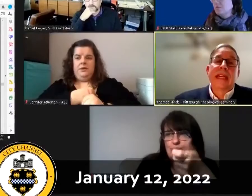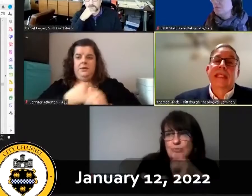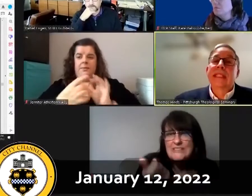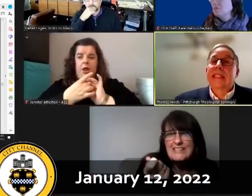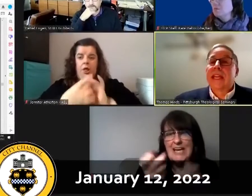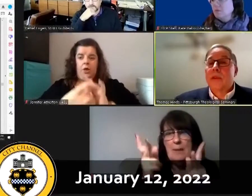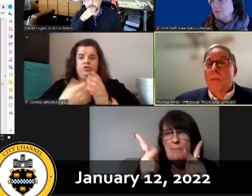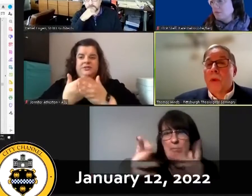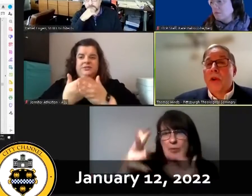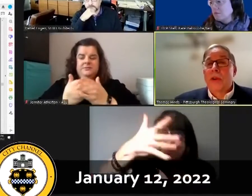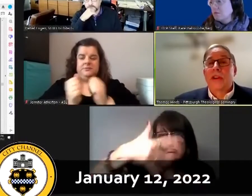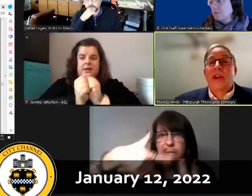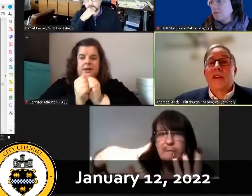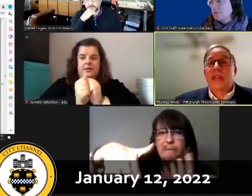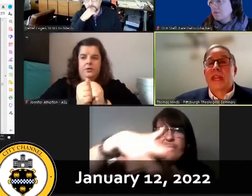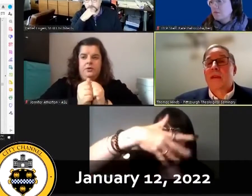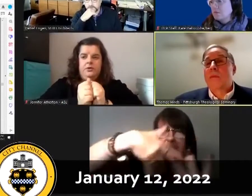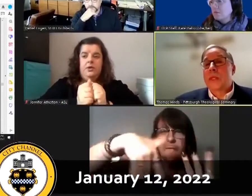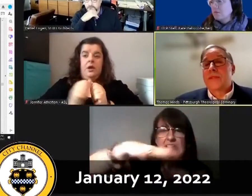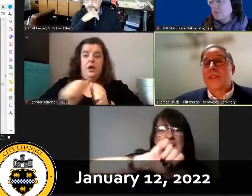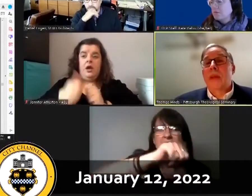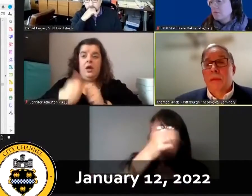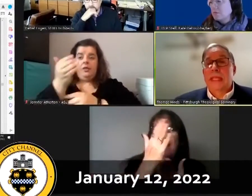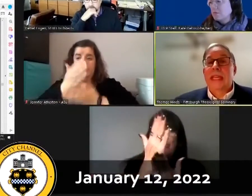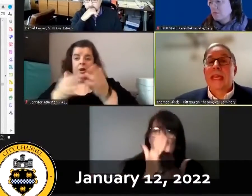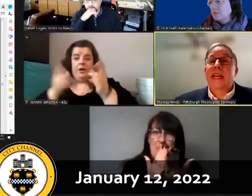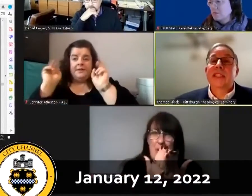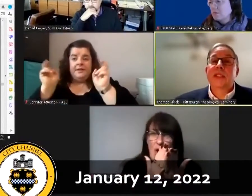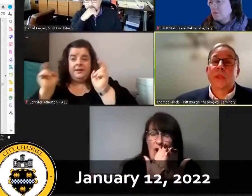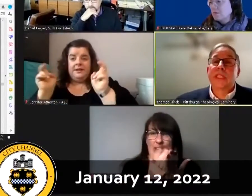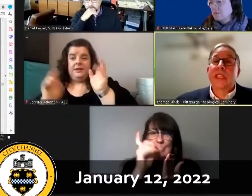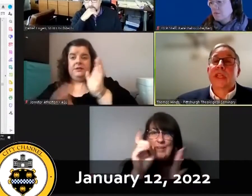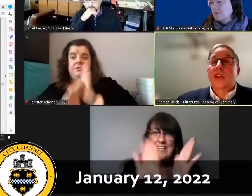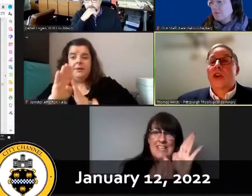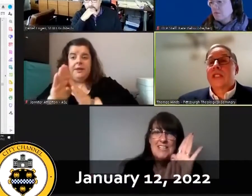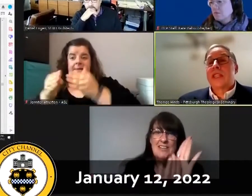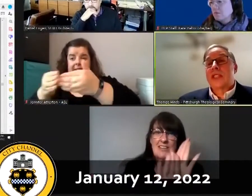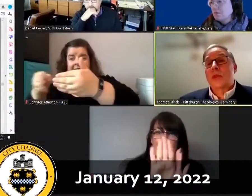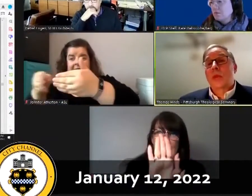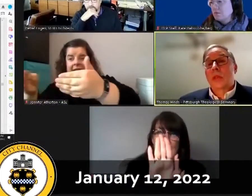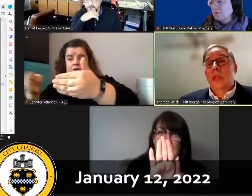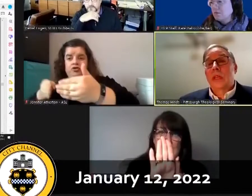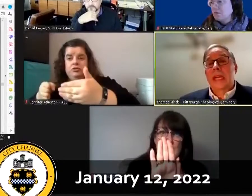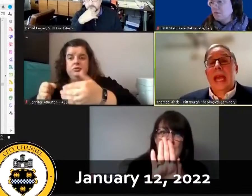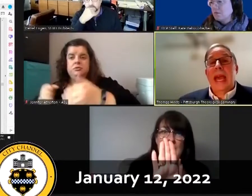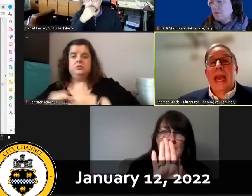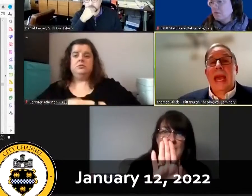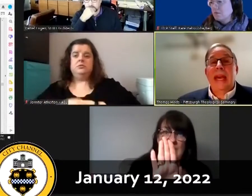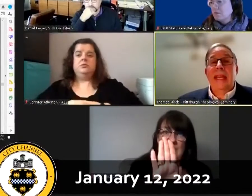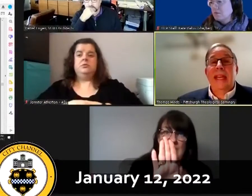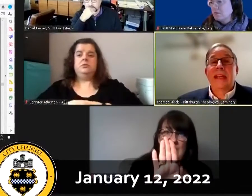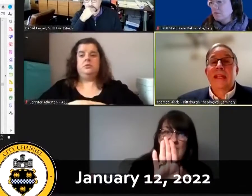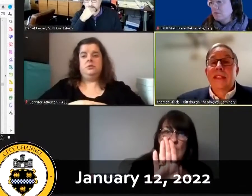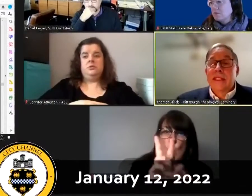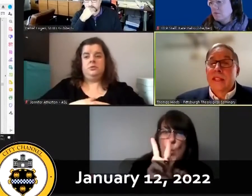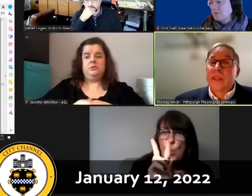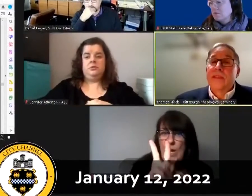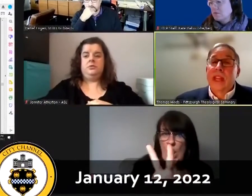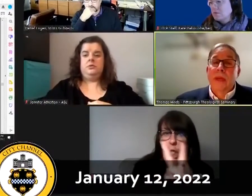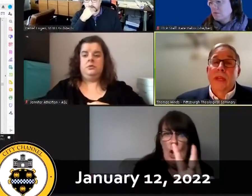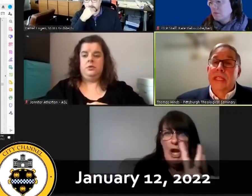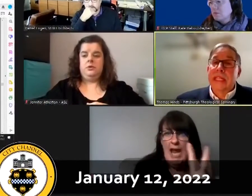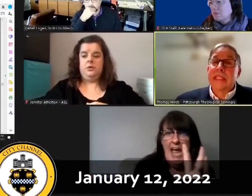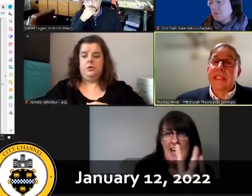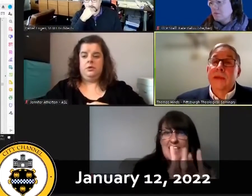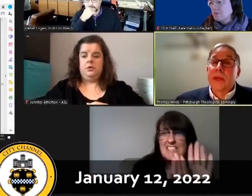then the other part of our theme was developing the edge, which caused us to look at, you know, the development on the